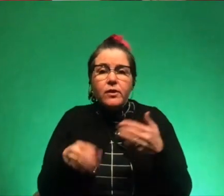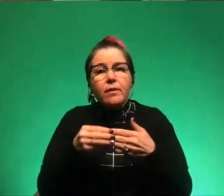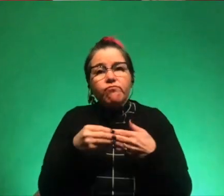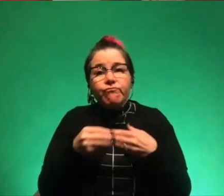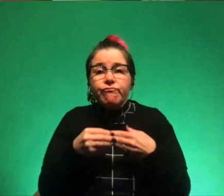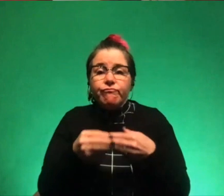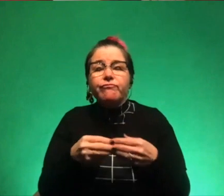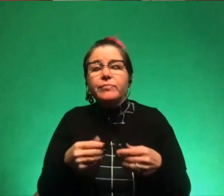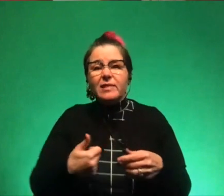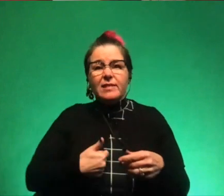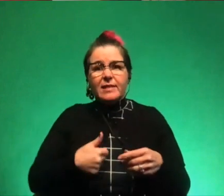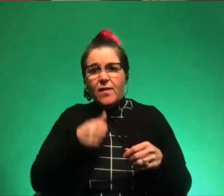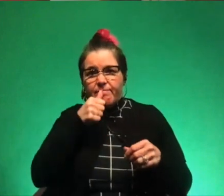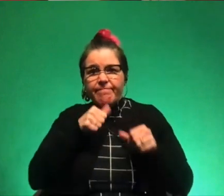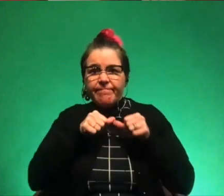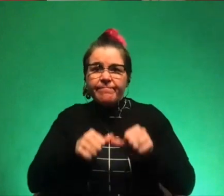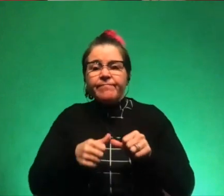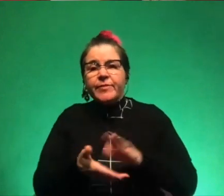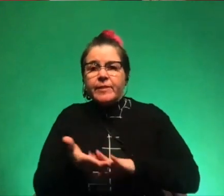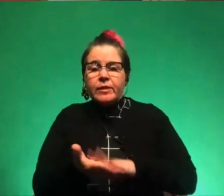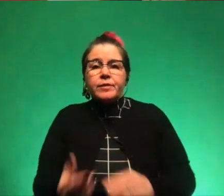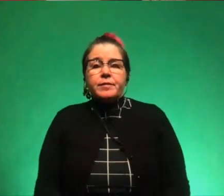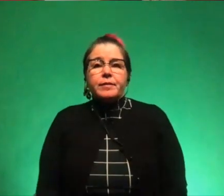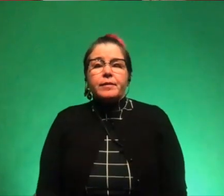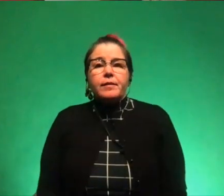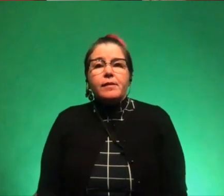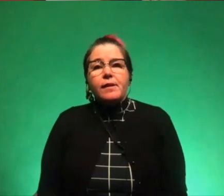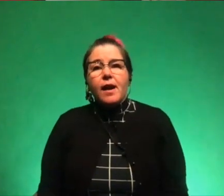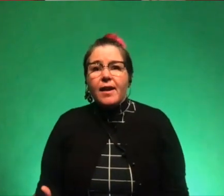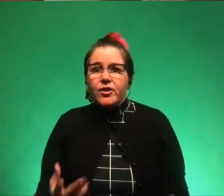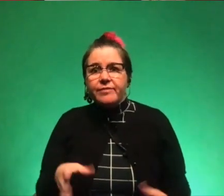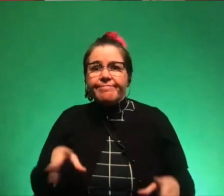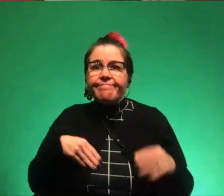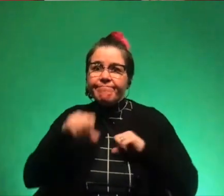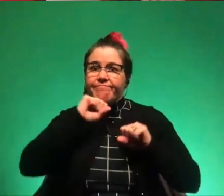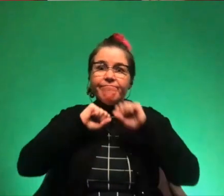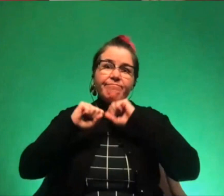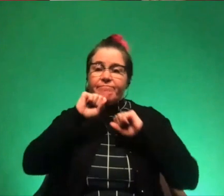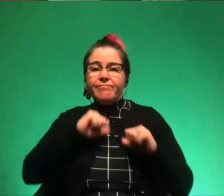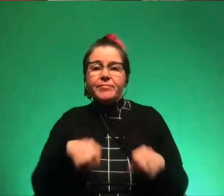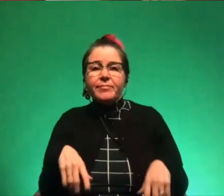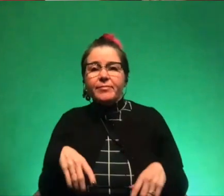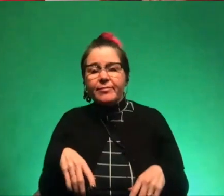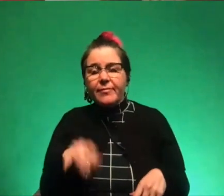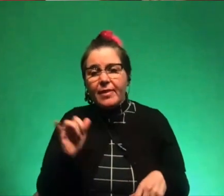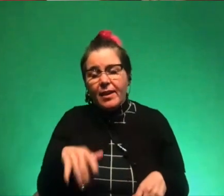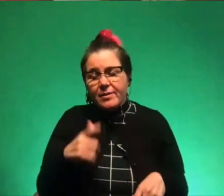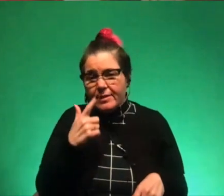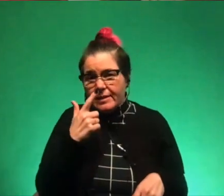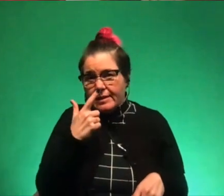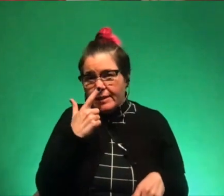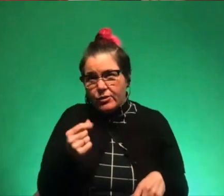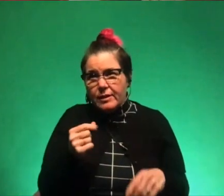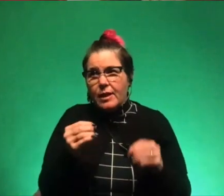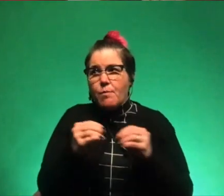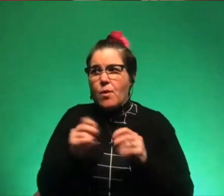really self-sufficient, and kind of just rolling with the punches. Yeah, I'd say that's really interesting. It's sort of more of a